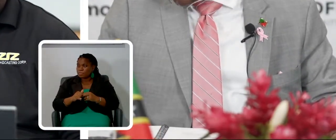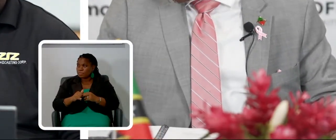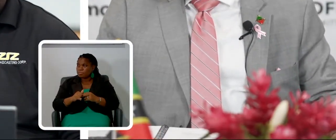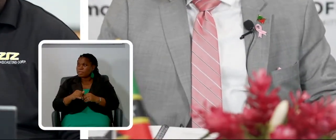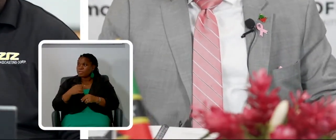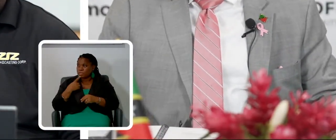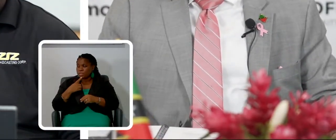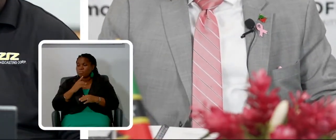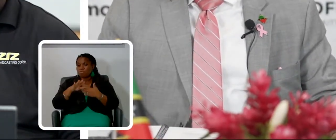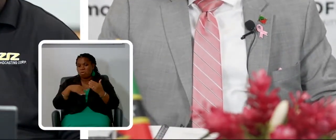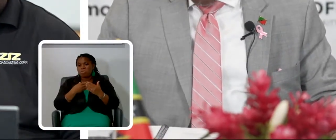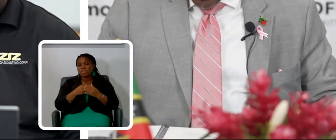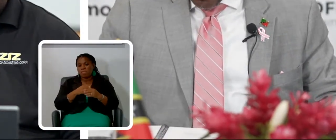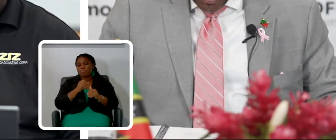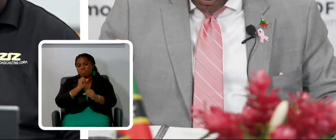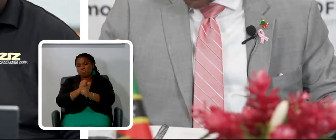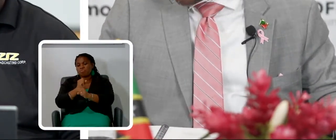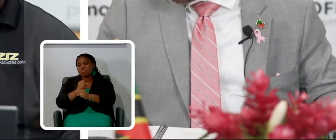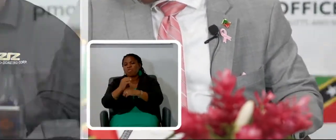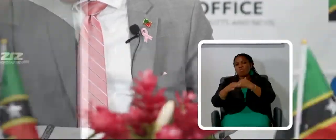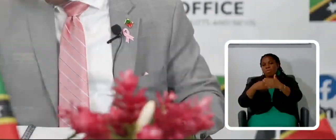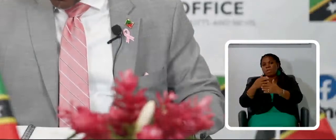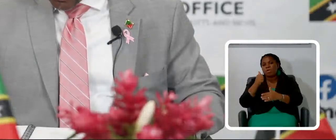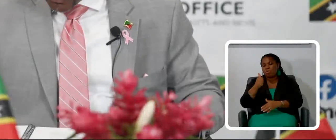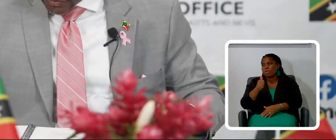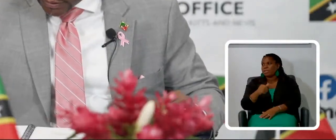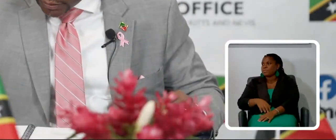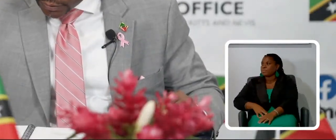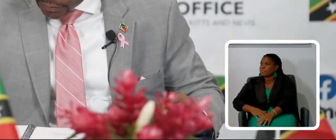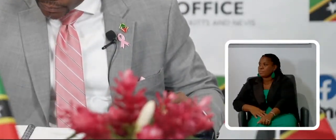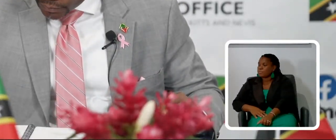all those are to be completed.